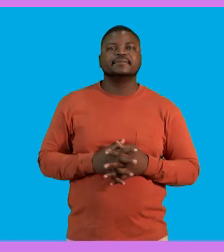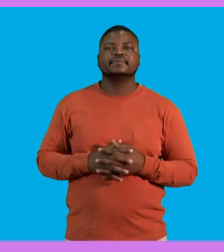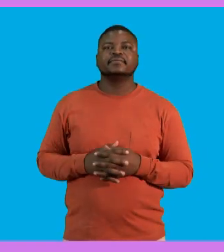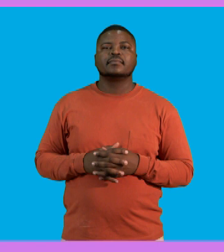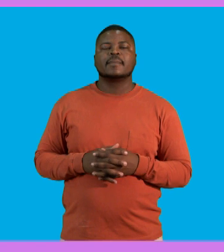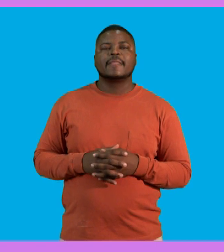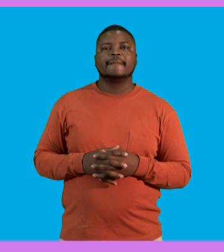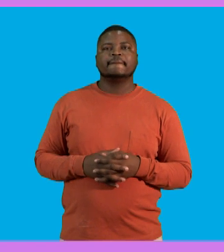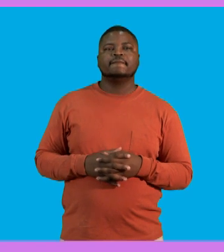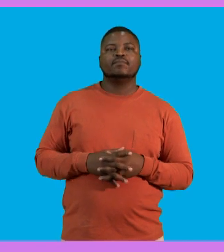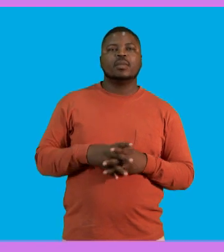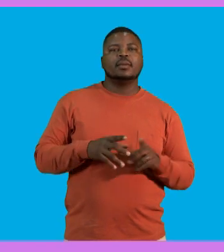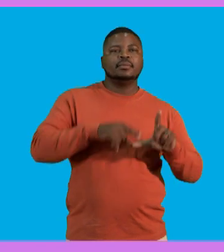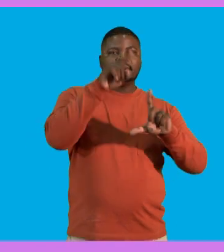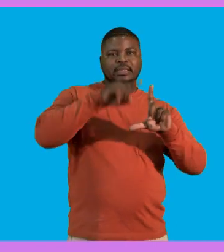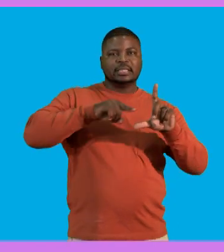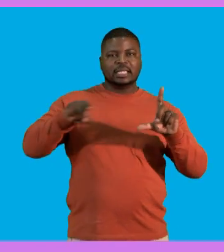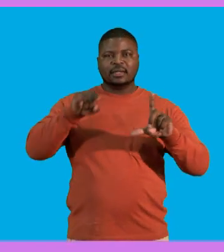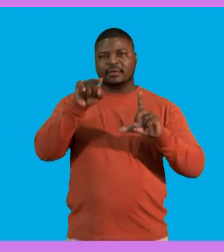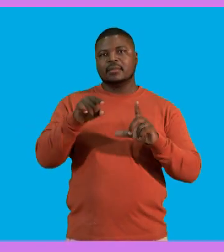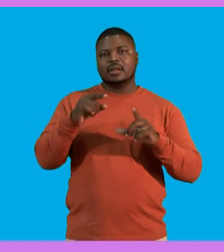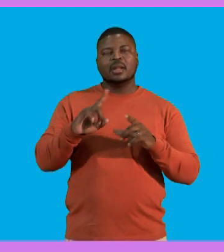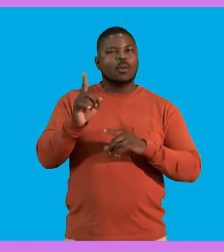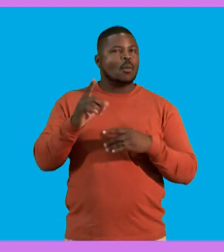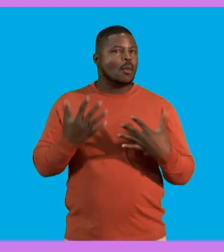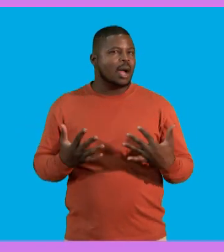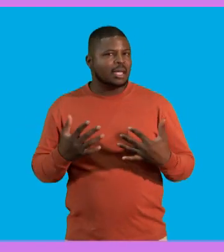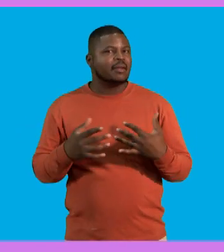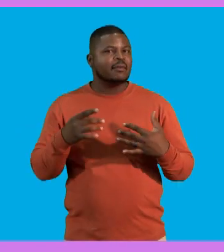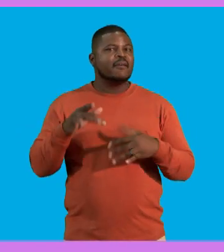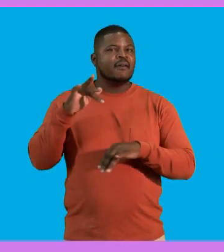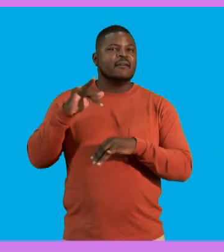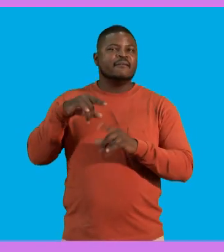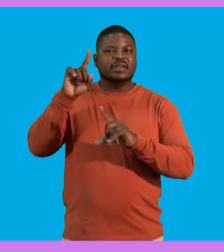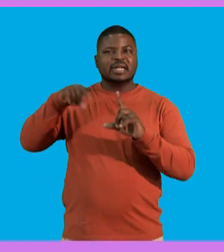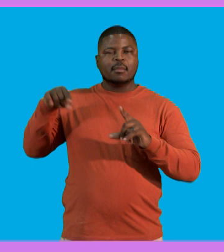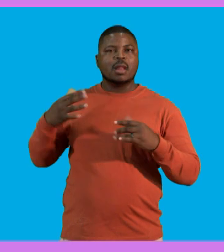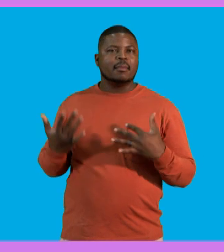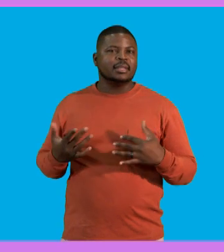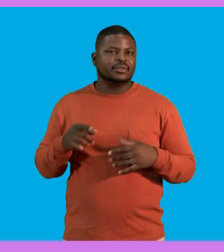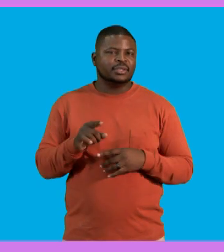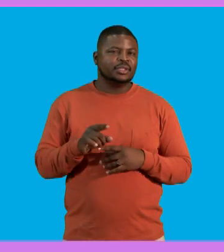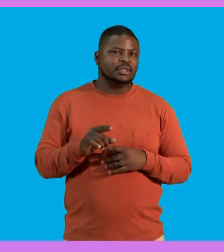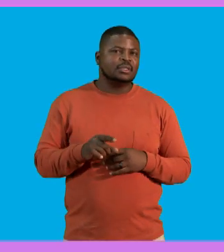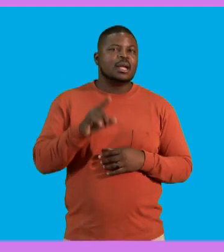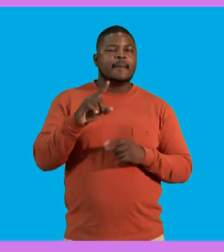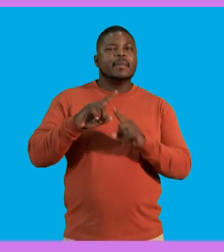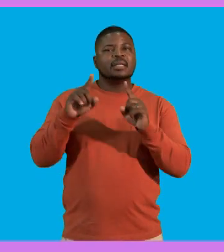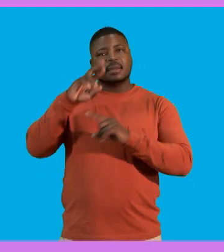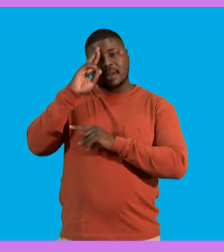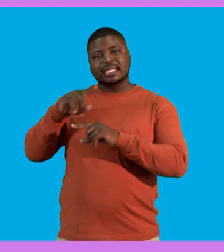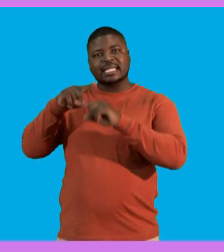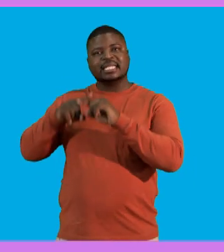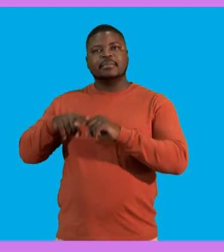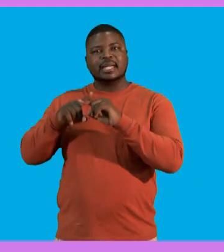cost of the graph is a variable. So the cost of a graph is what? This is our